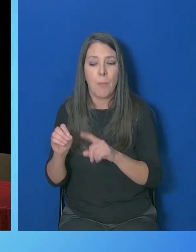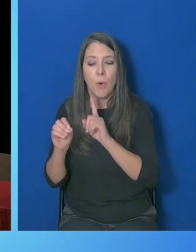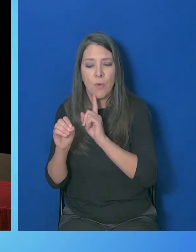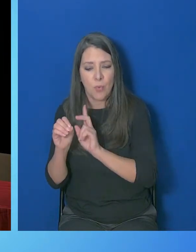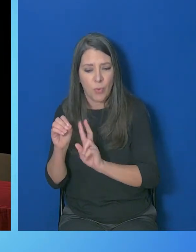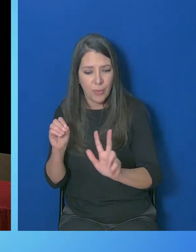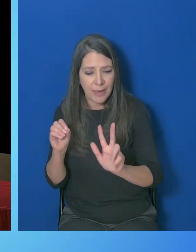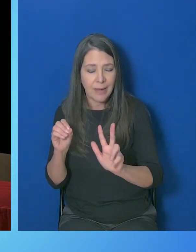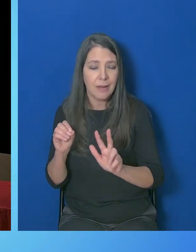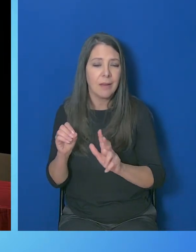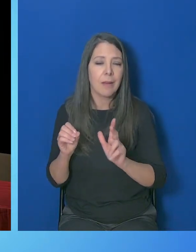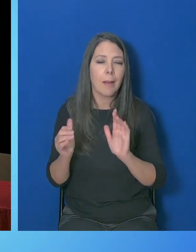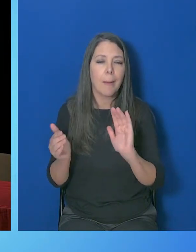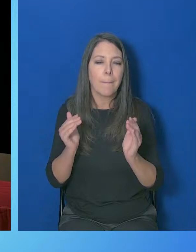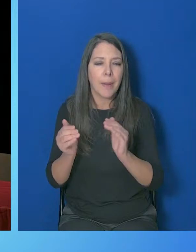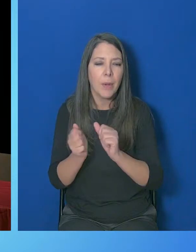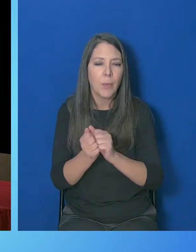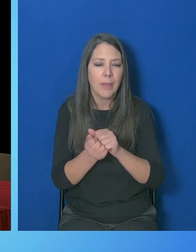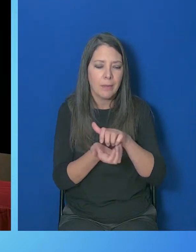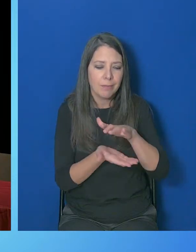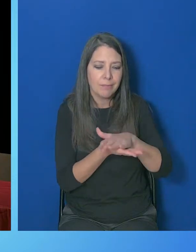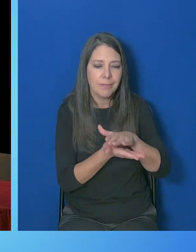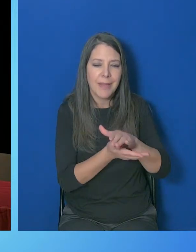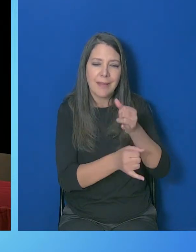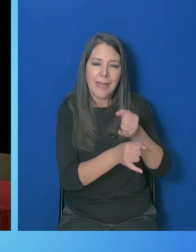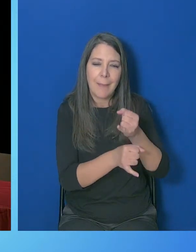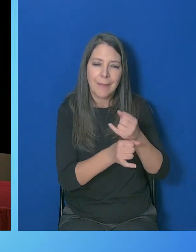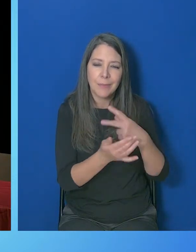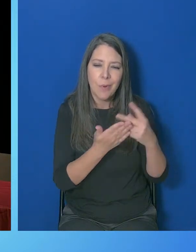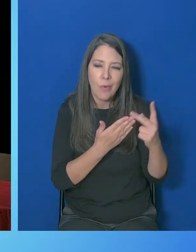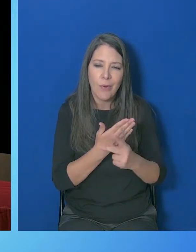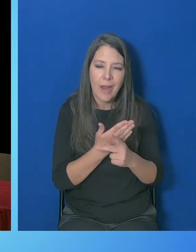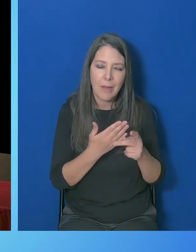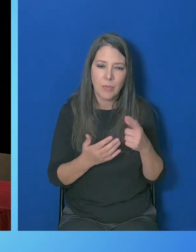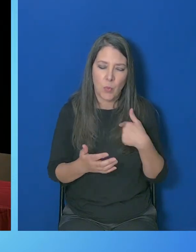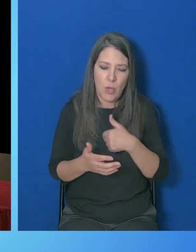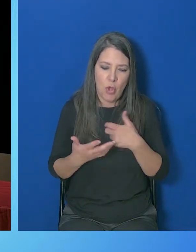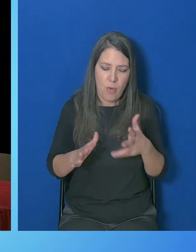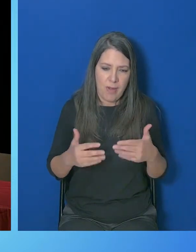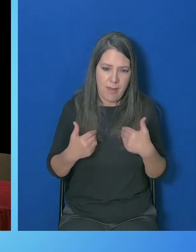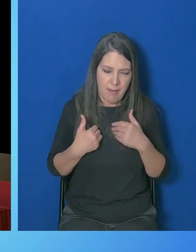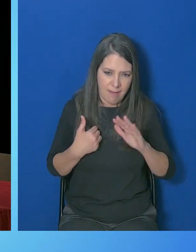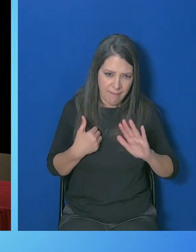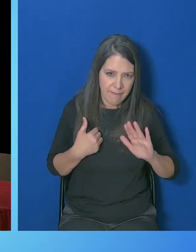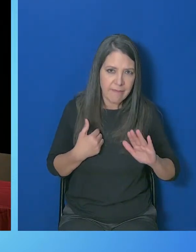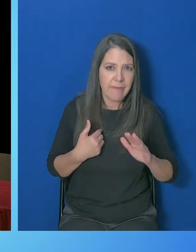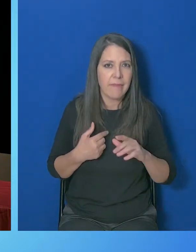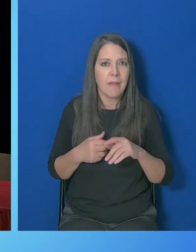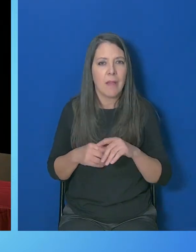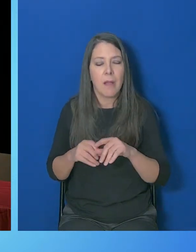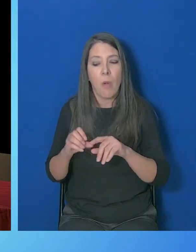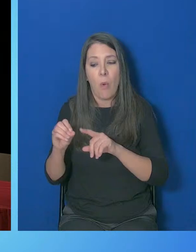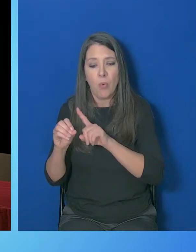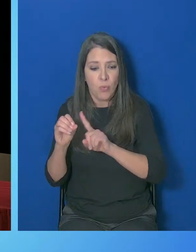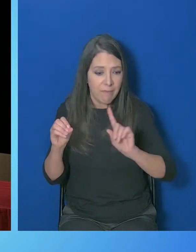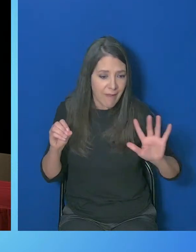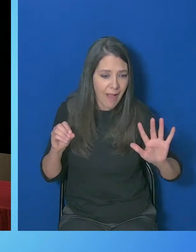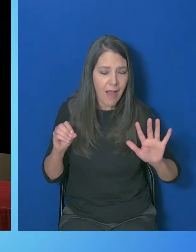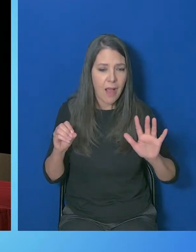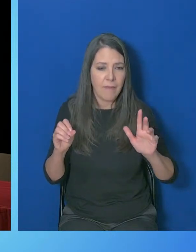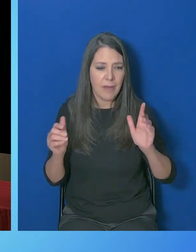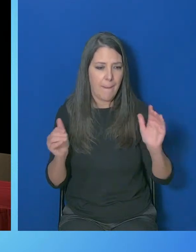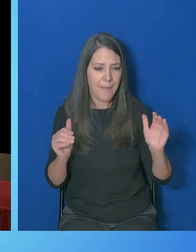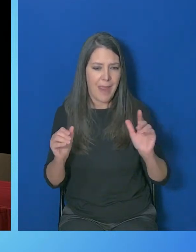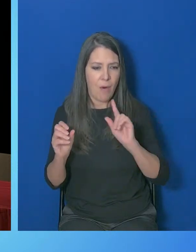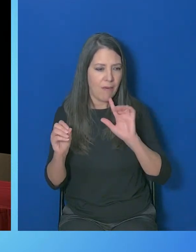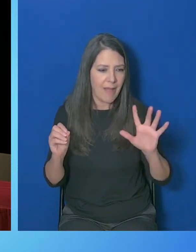like compared with the campus-based programming that exists, Birth to 5, total programming, just to be more